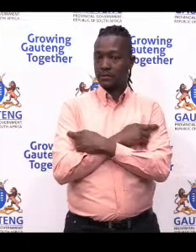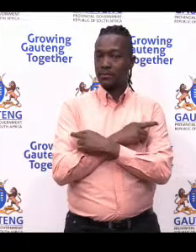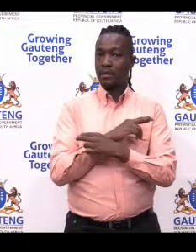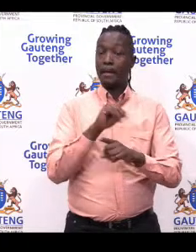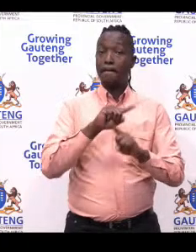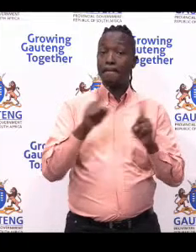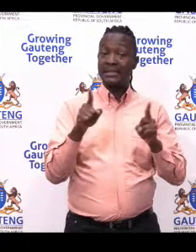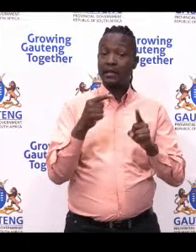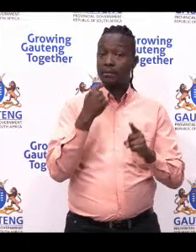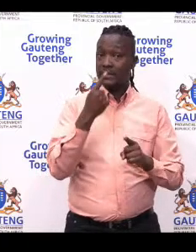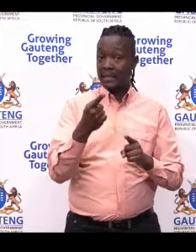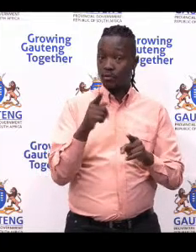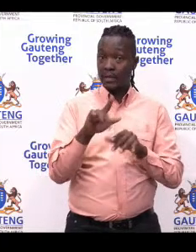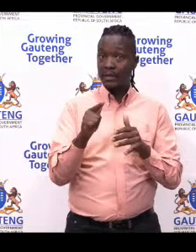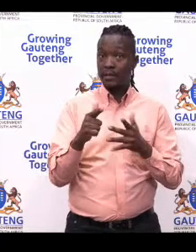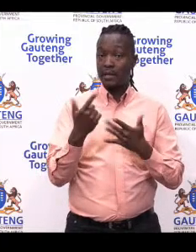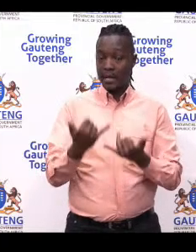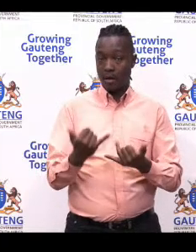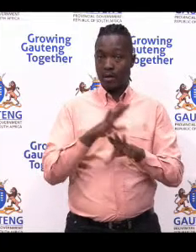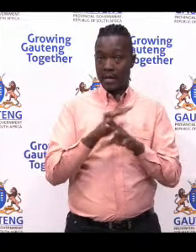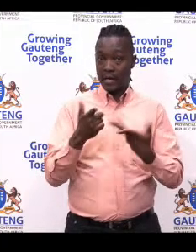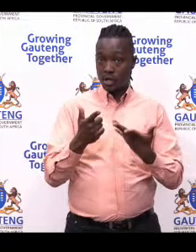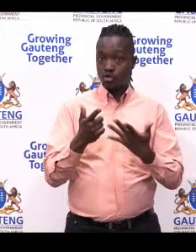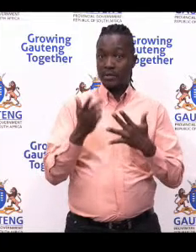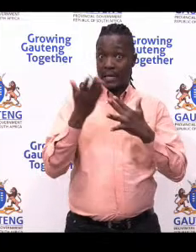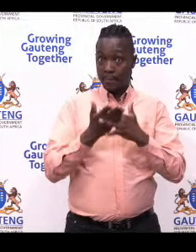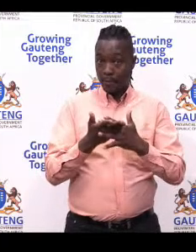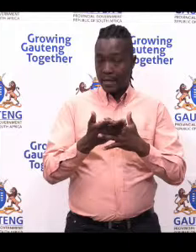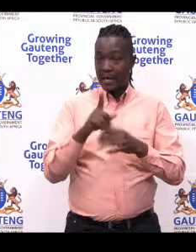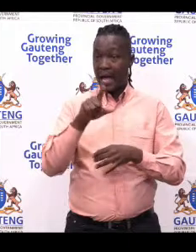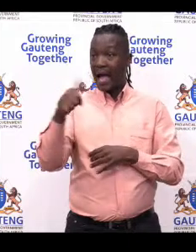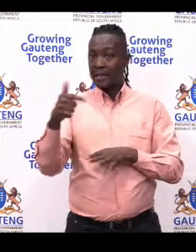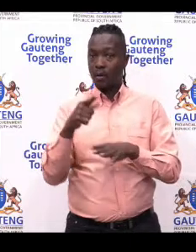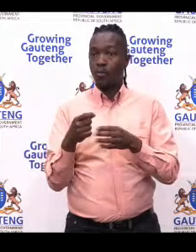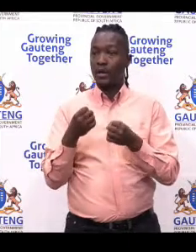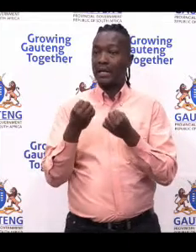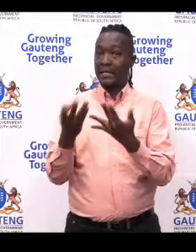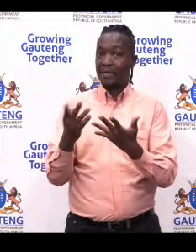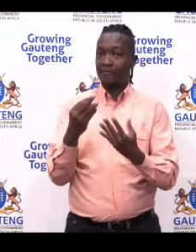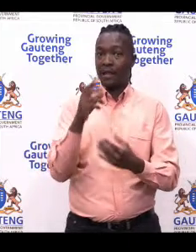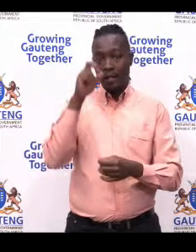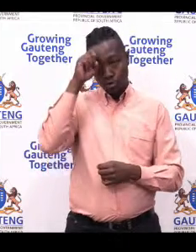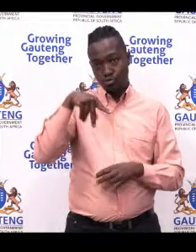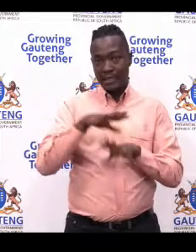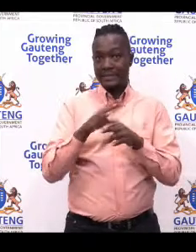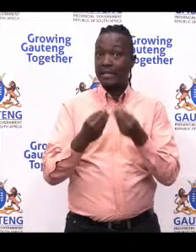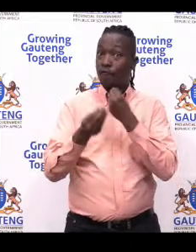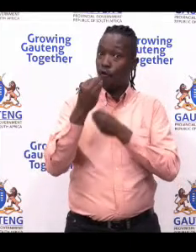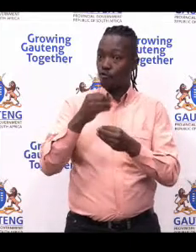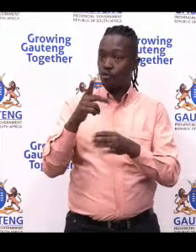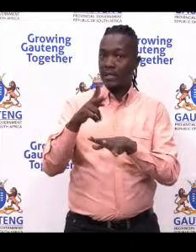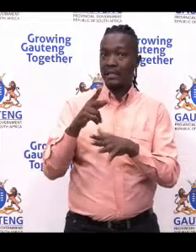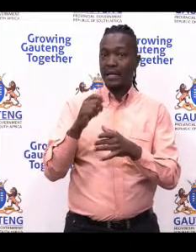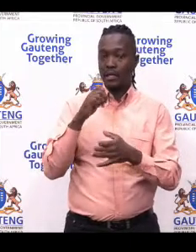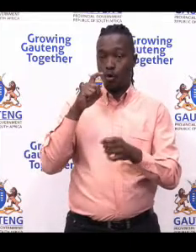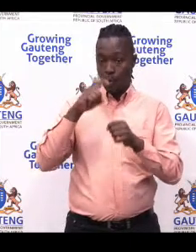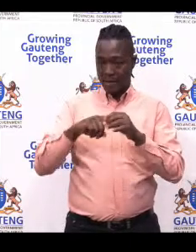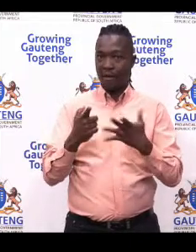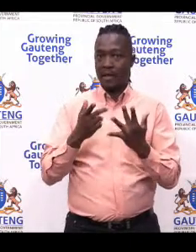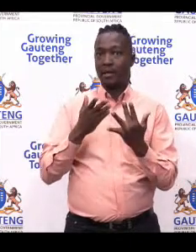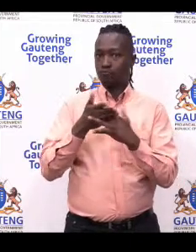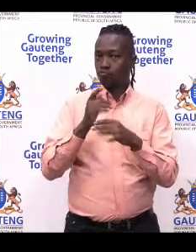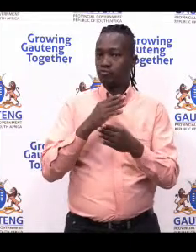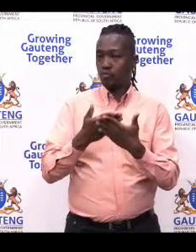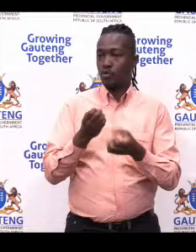going to provide nutrition for learners that qualify for the school nutrition program. At this point in time, when we started with